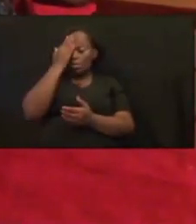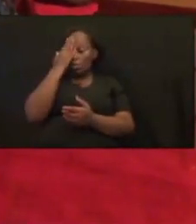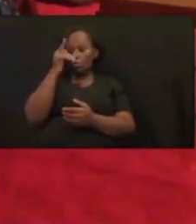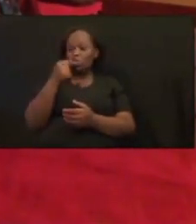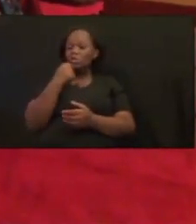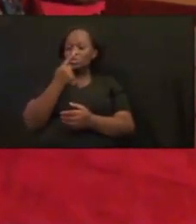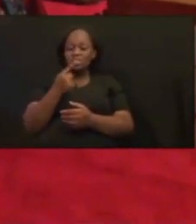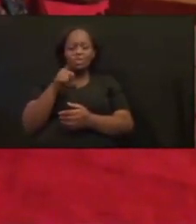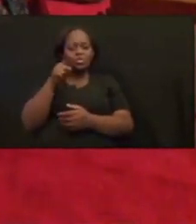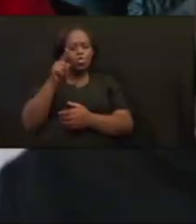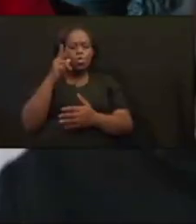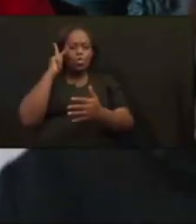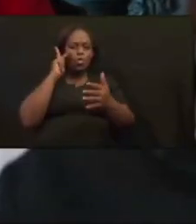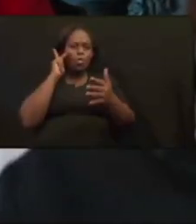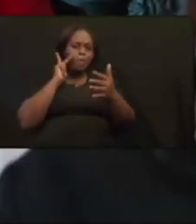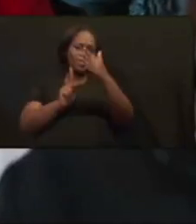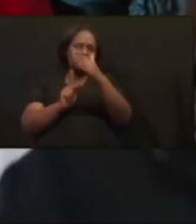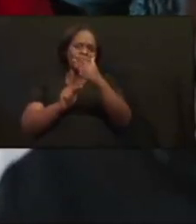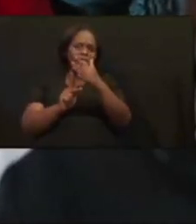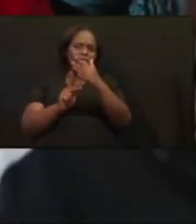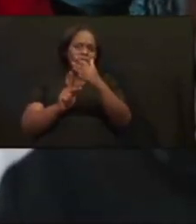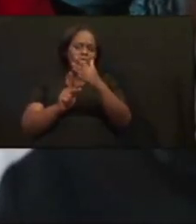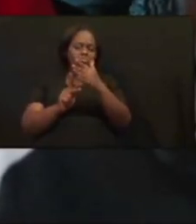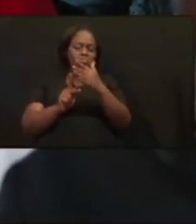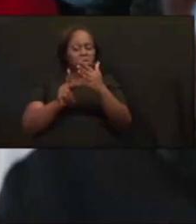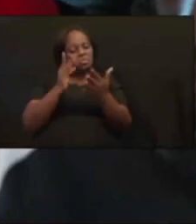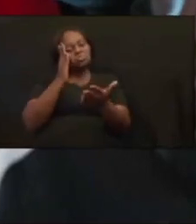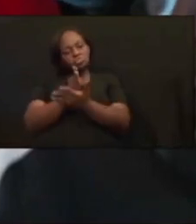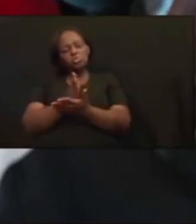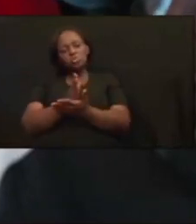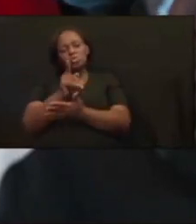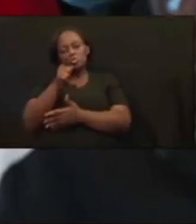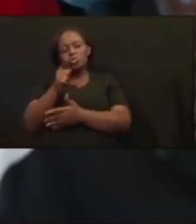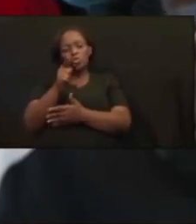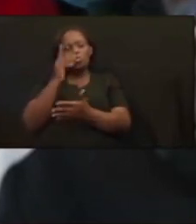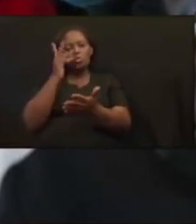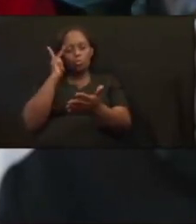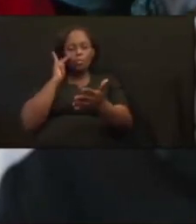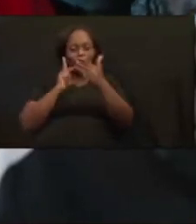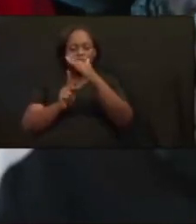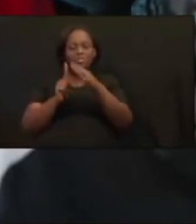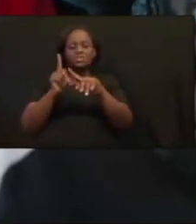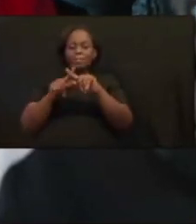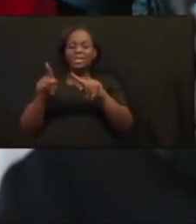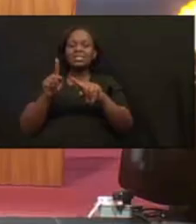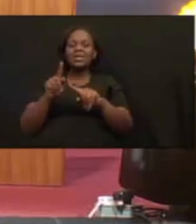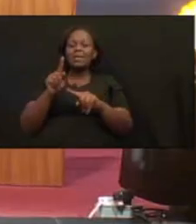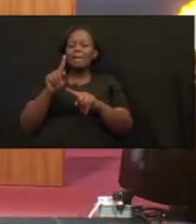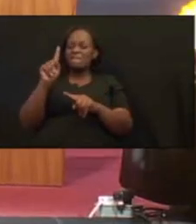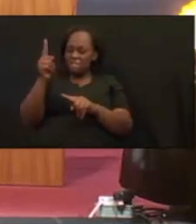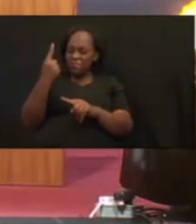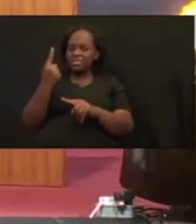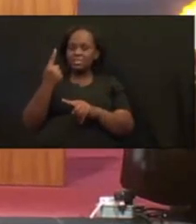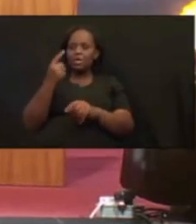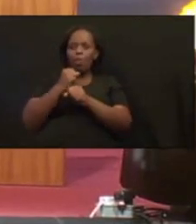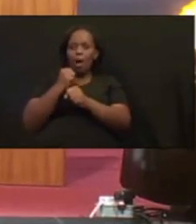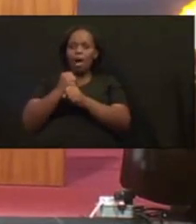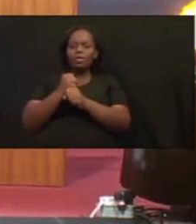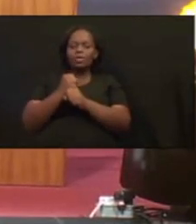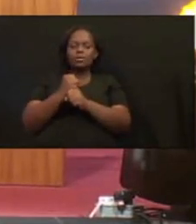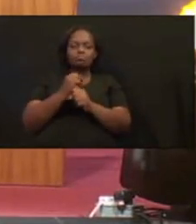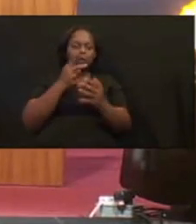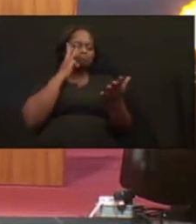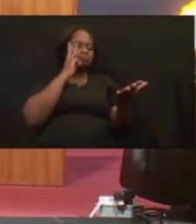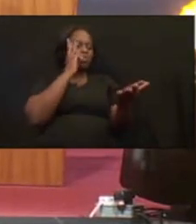and a prophet. Don't worry, you are not lying, but you are a witness. It's a superior description. You are a